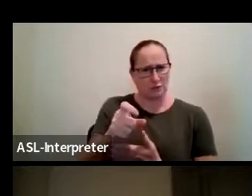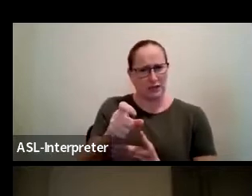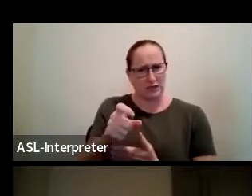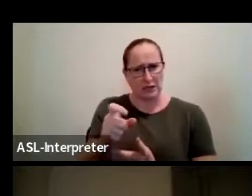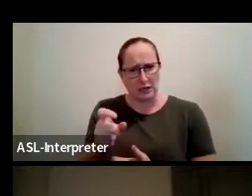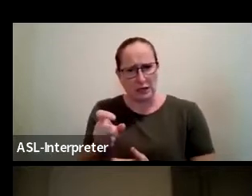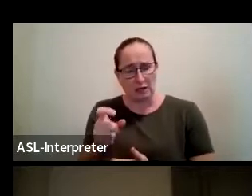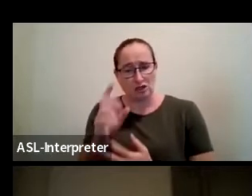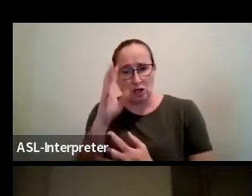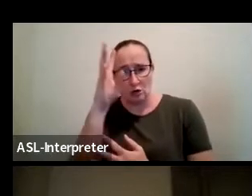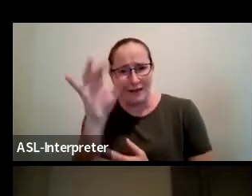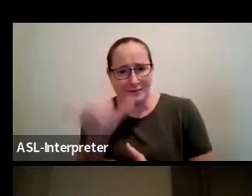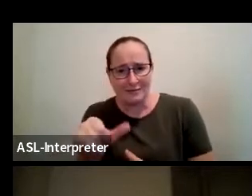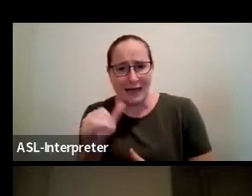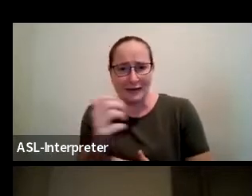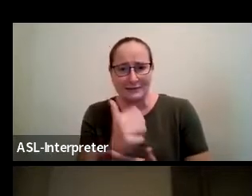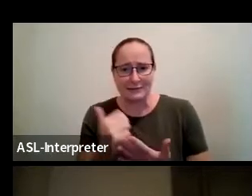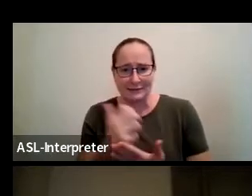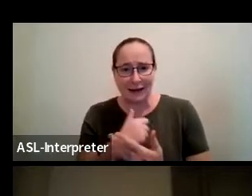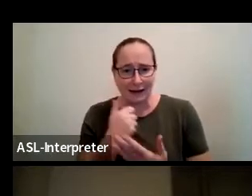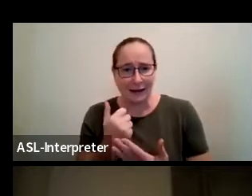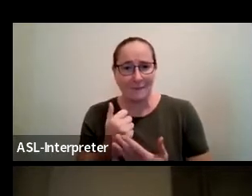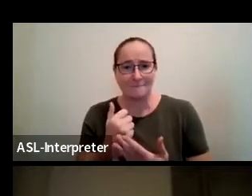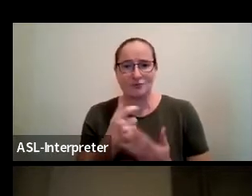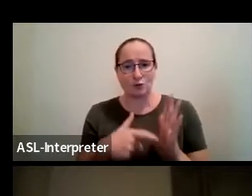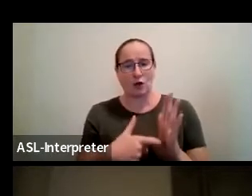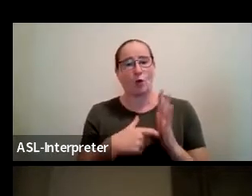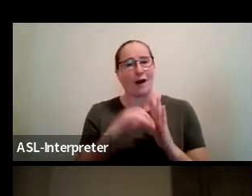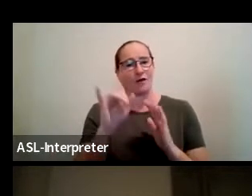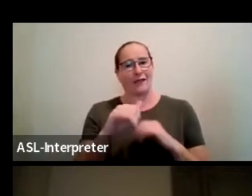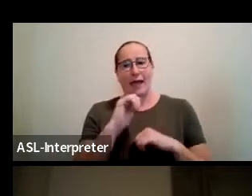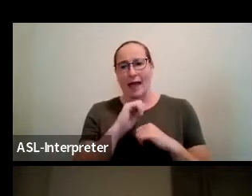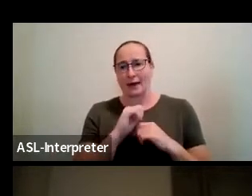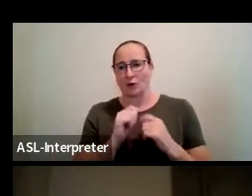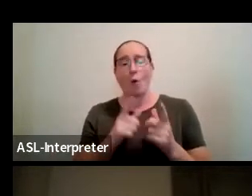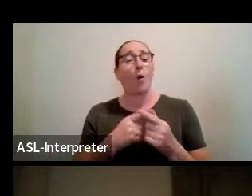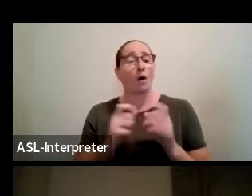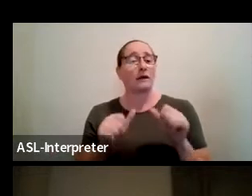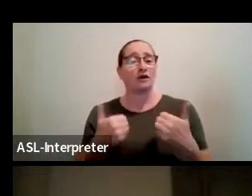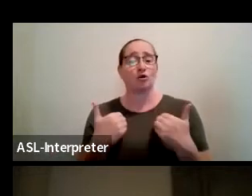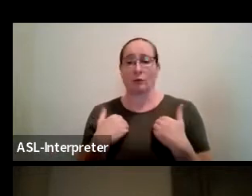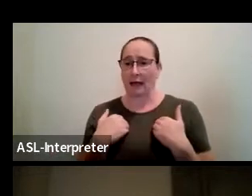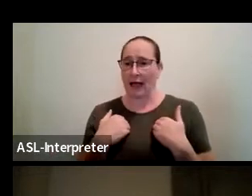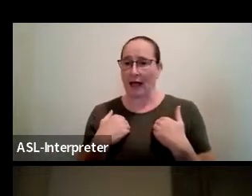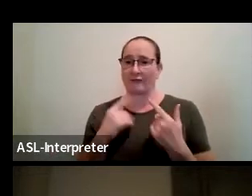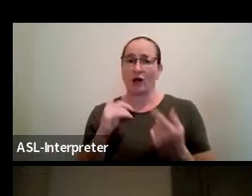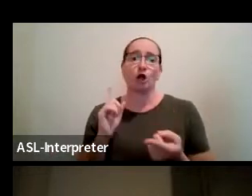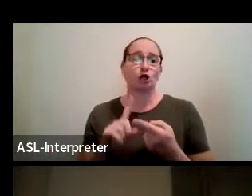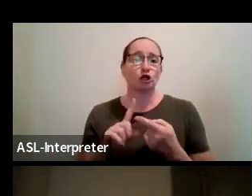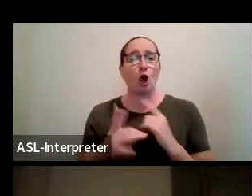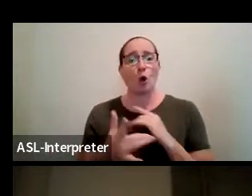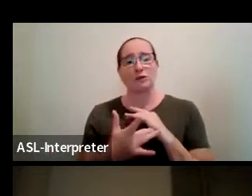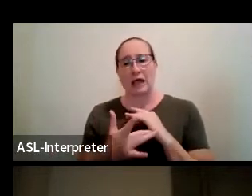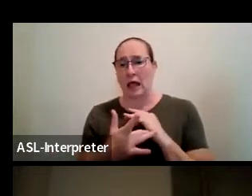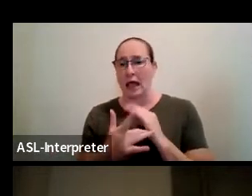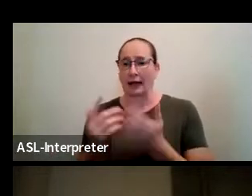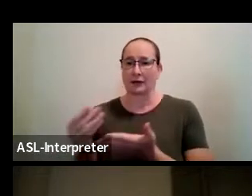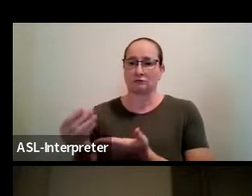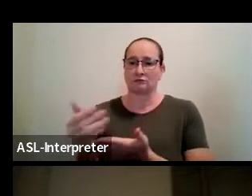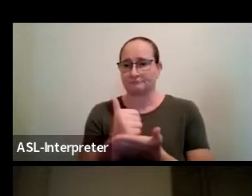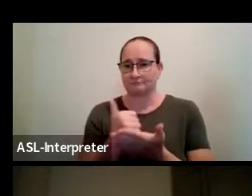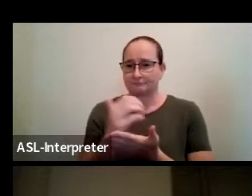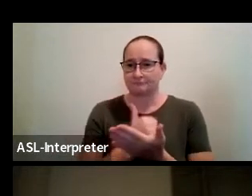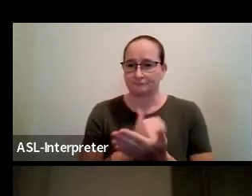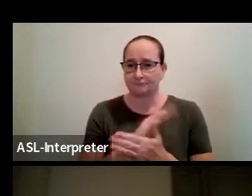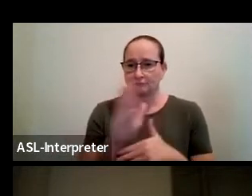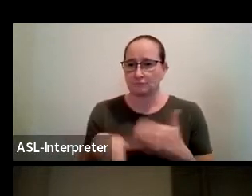that type of data that would require that set of infrastructures? Or can you have low-tech data generation that allows